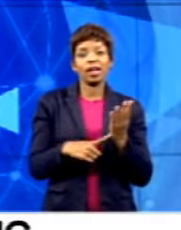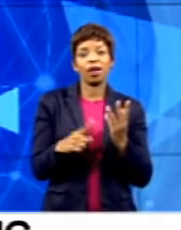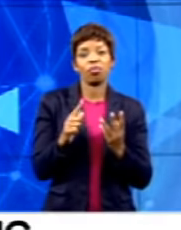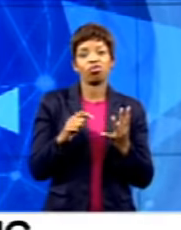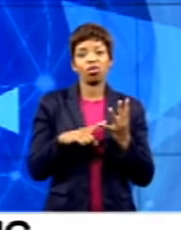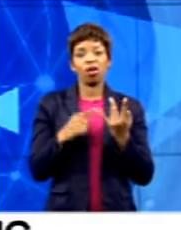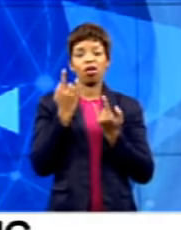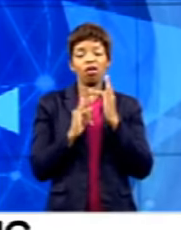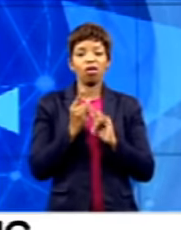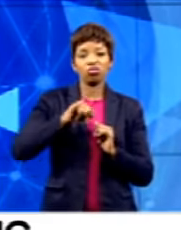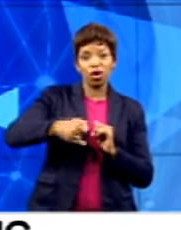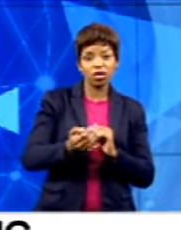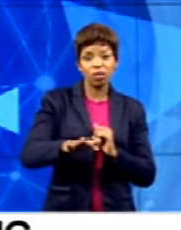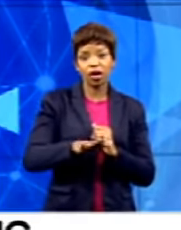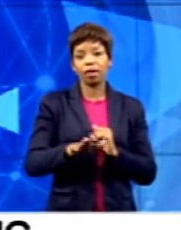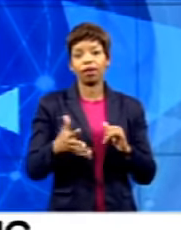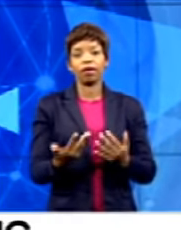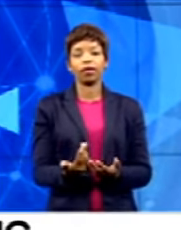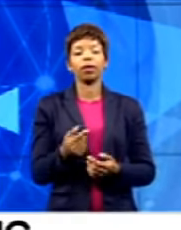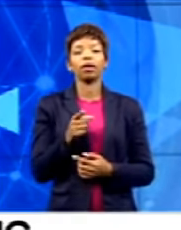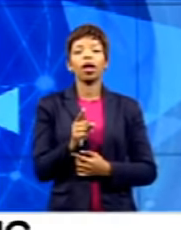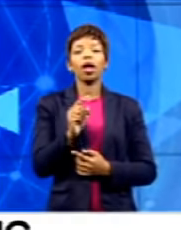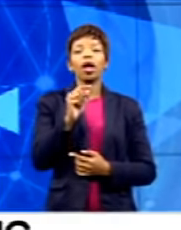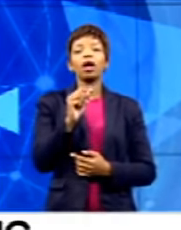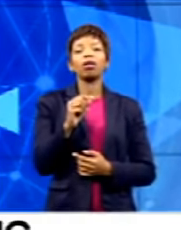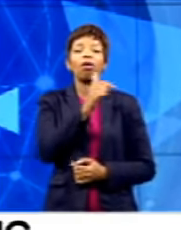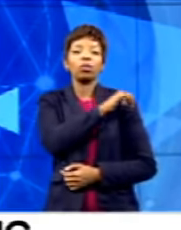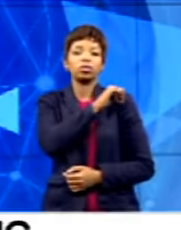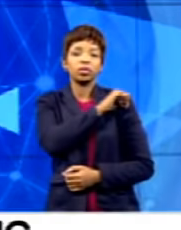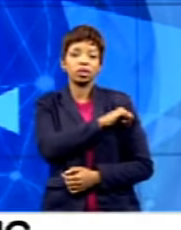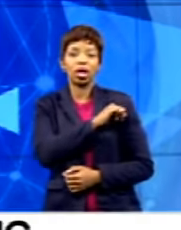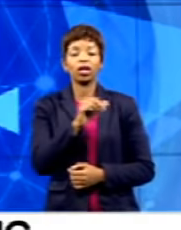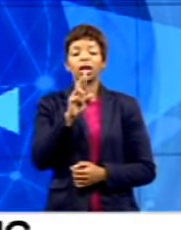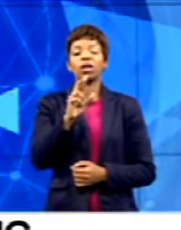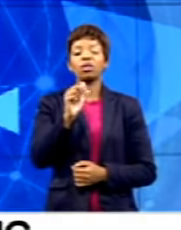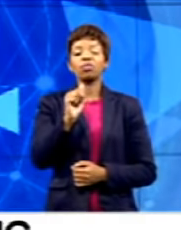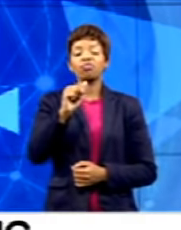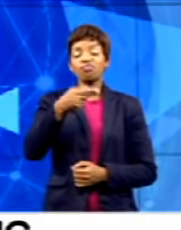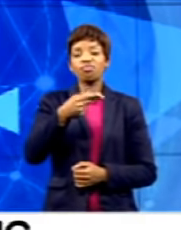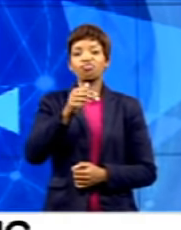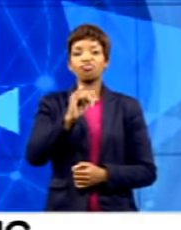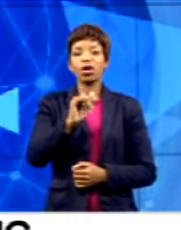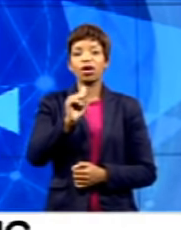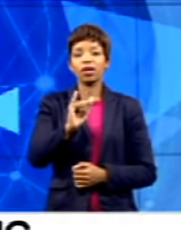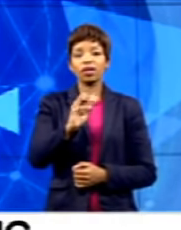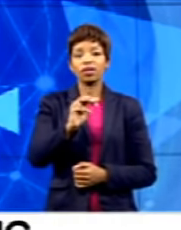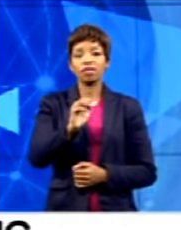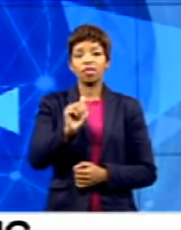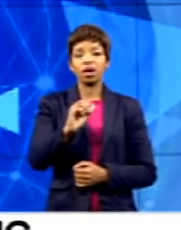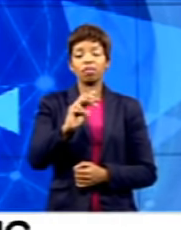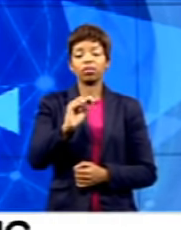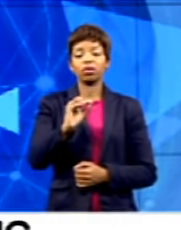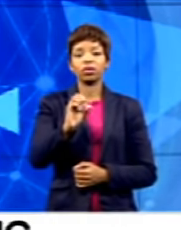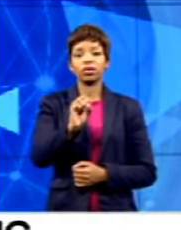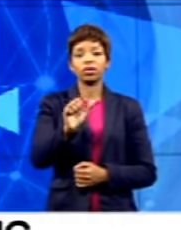Johannesburg, the Rahim Musa Hospital. There's a Jabavu Clinic. That's, of course, in some the townships in Soweto.